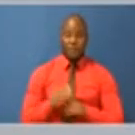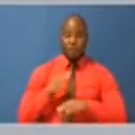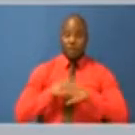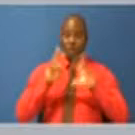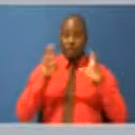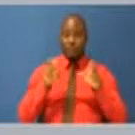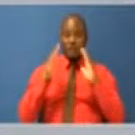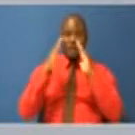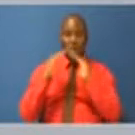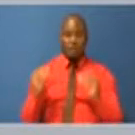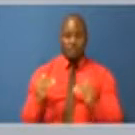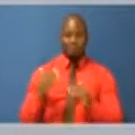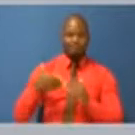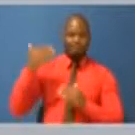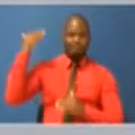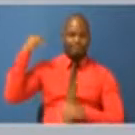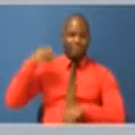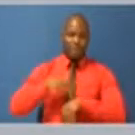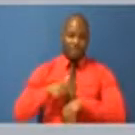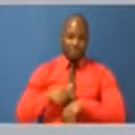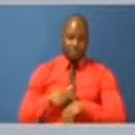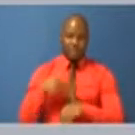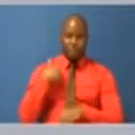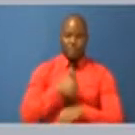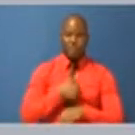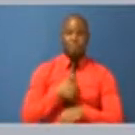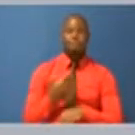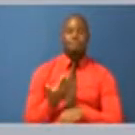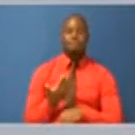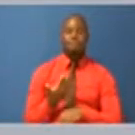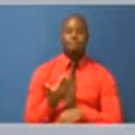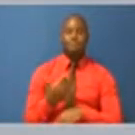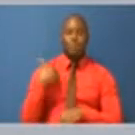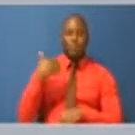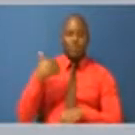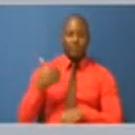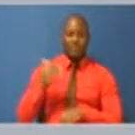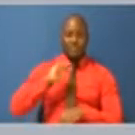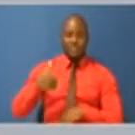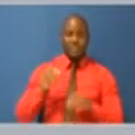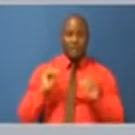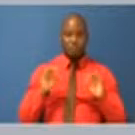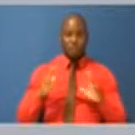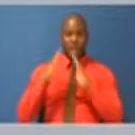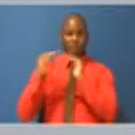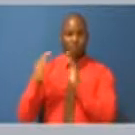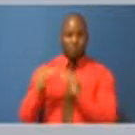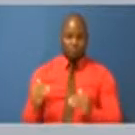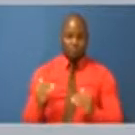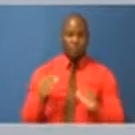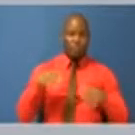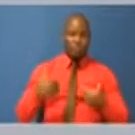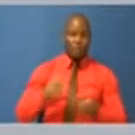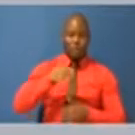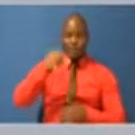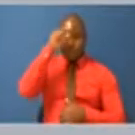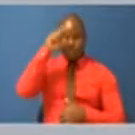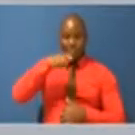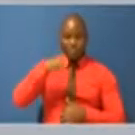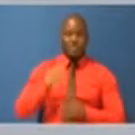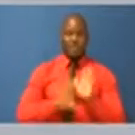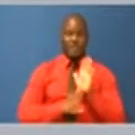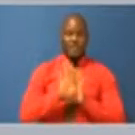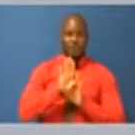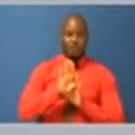issue of housing some years back we used to have city council houses or county government is supposed to be